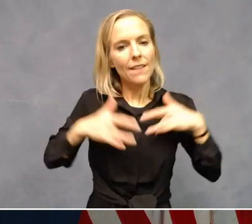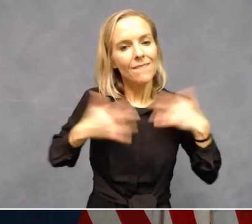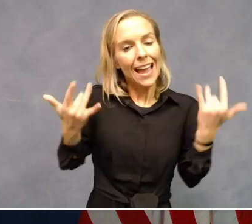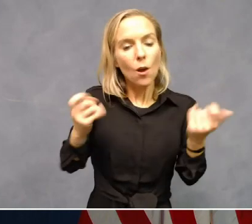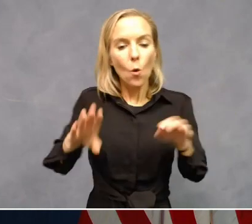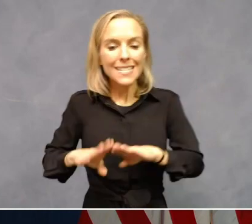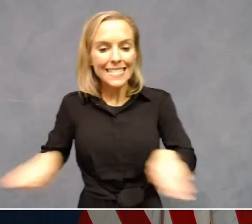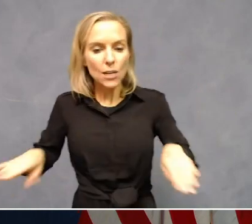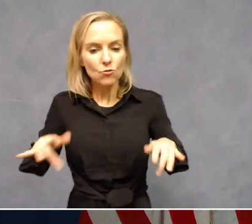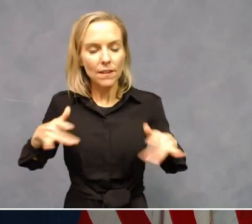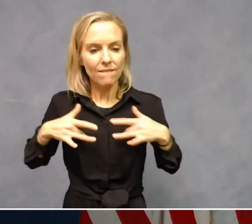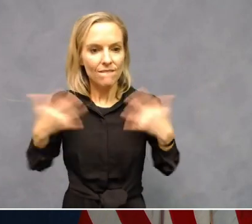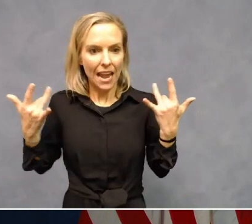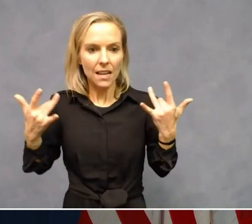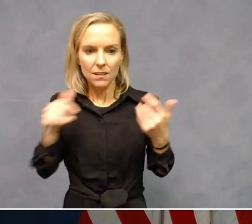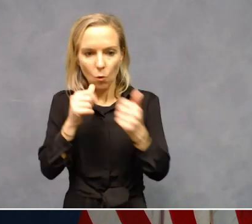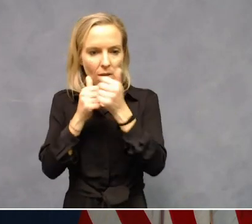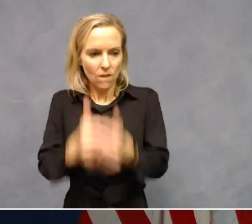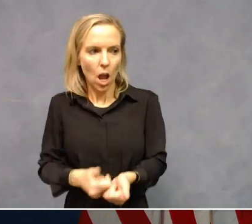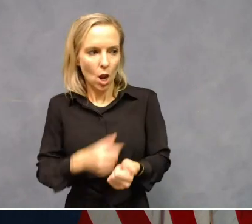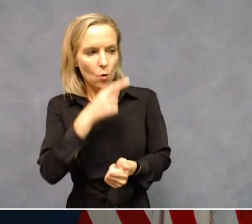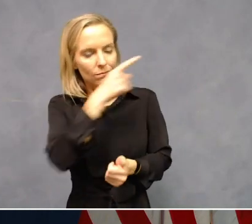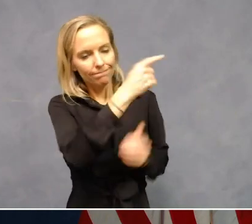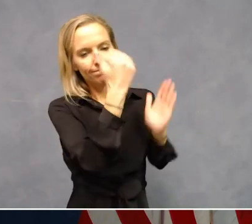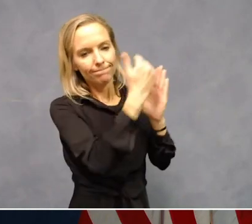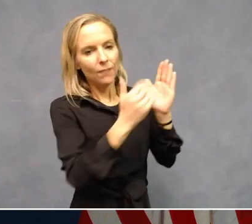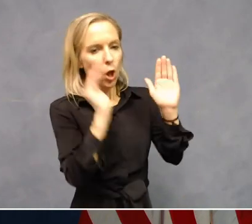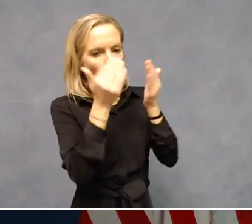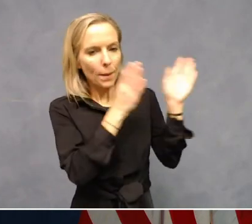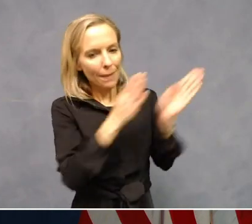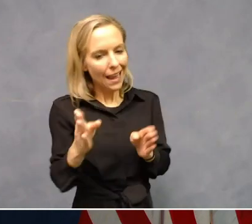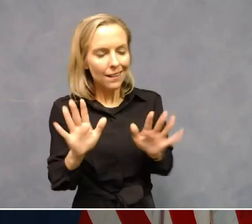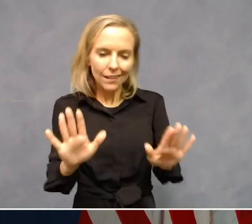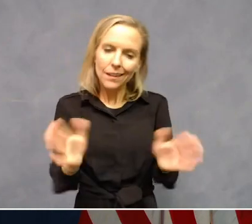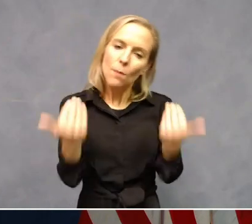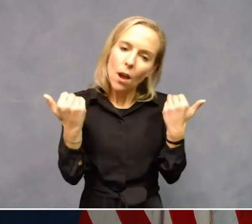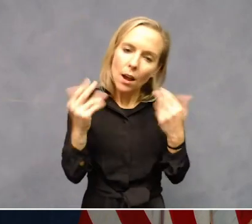guidance planned. I mean, come on, folks.